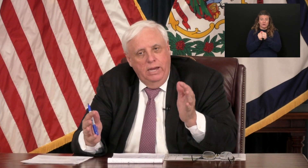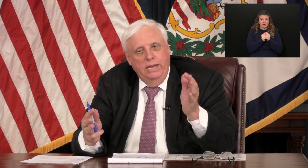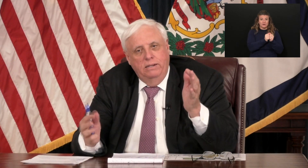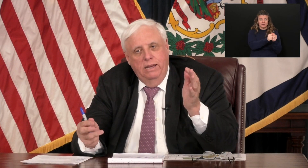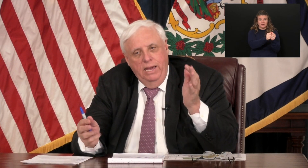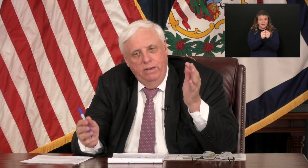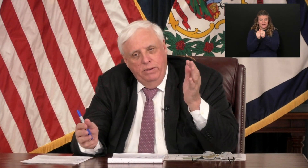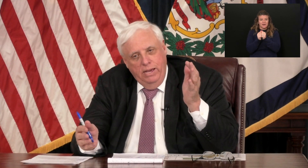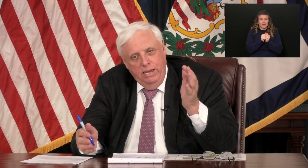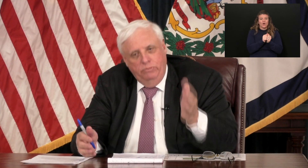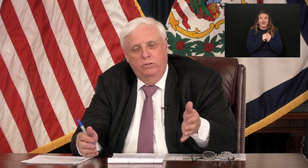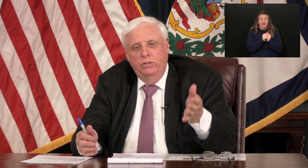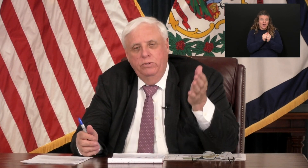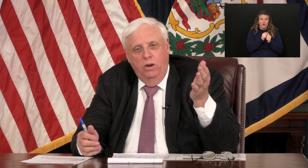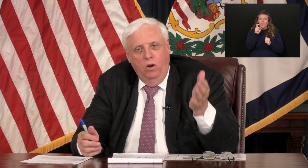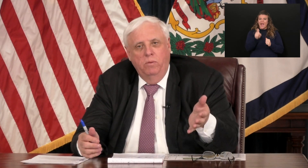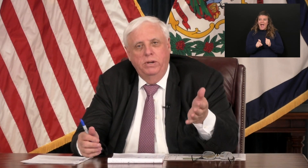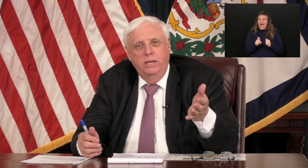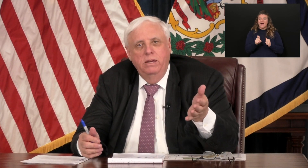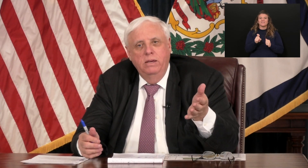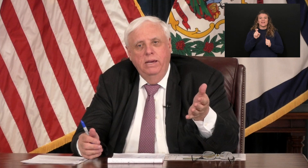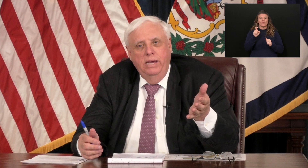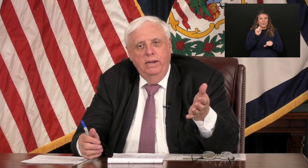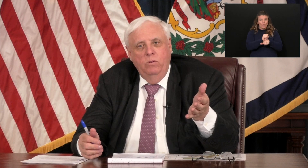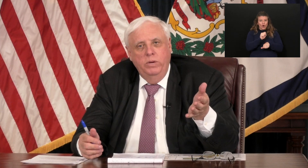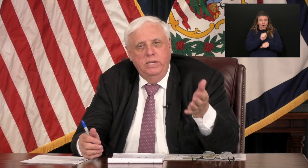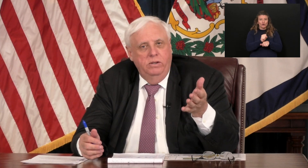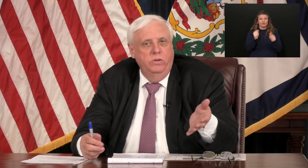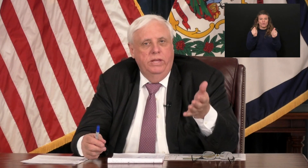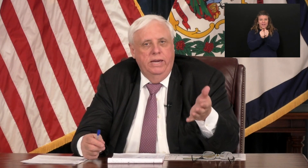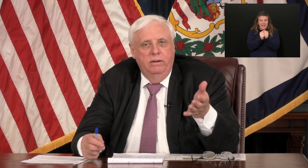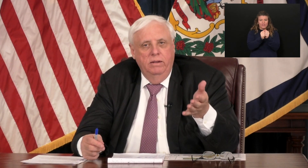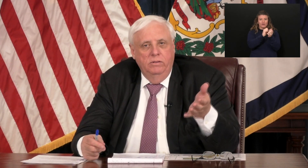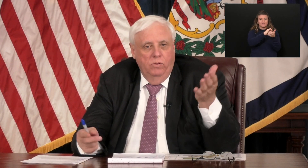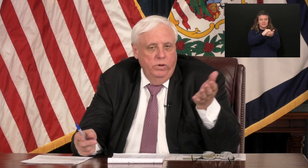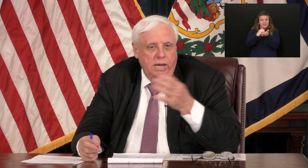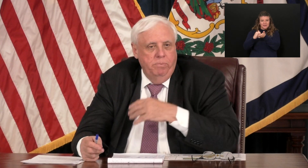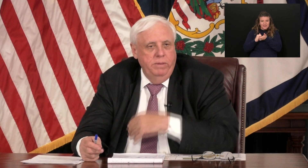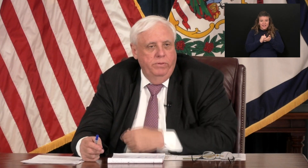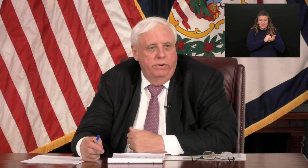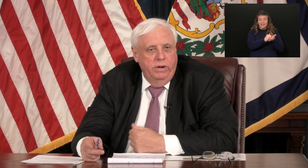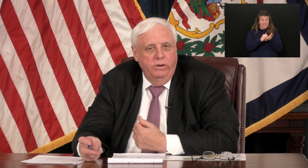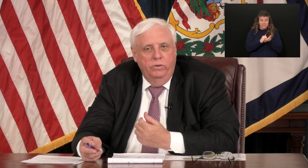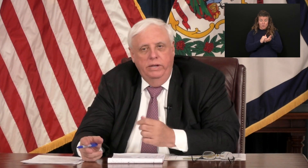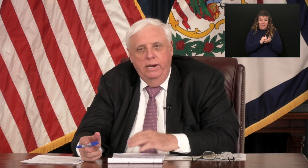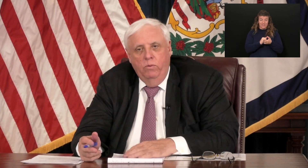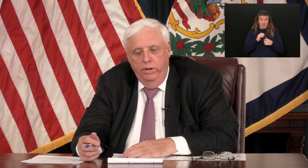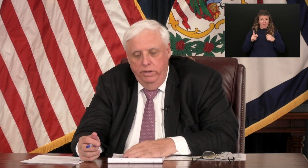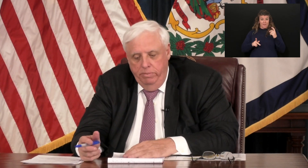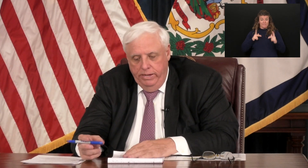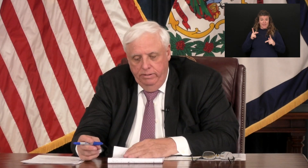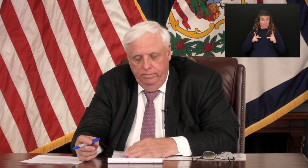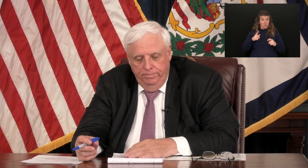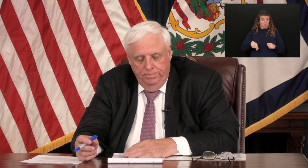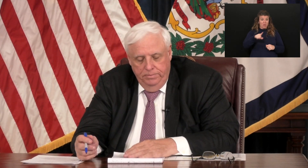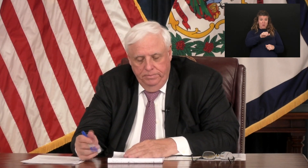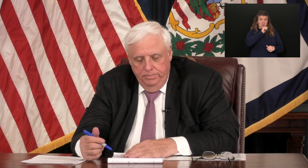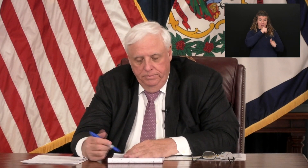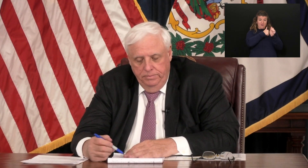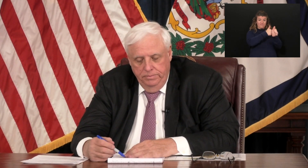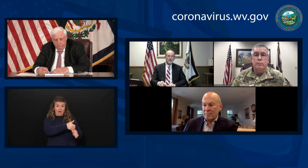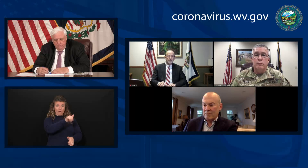of trying to have absolute harmony, and we can do that. So if we got people that are not doing that, I want to hear about it.